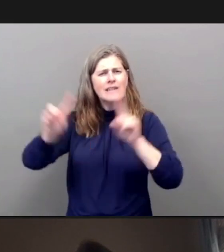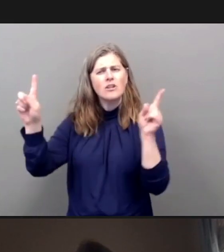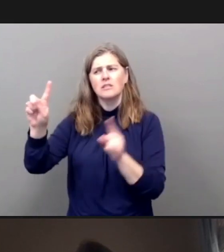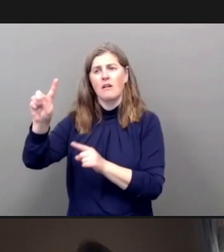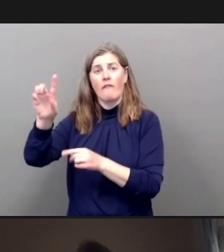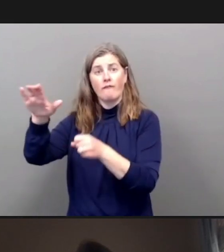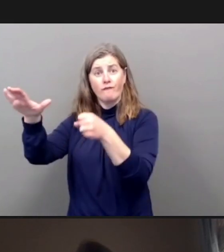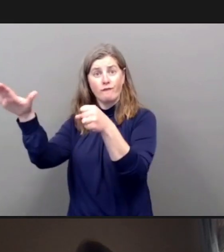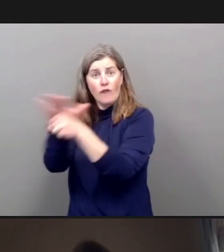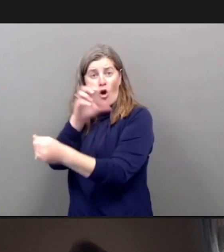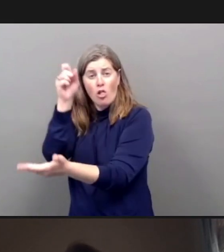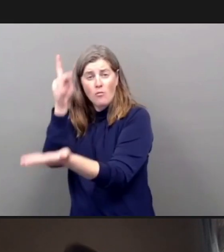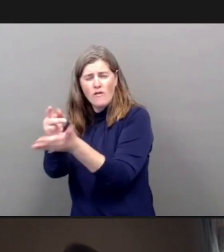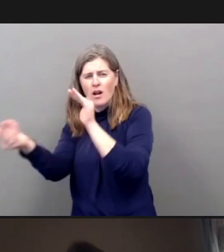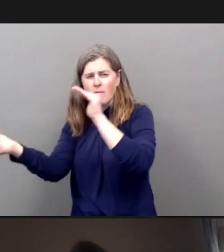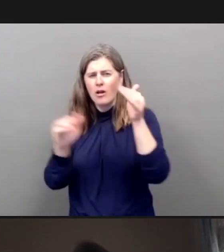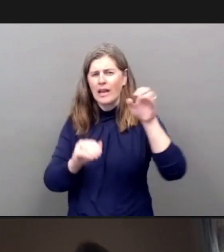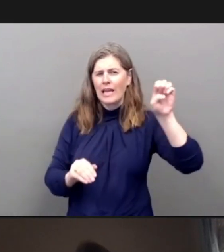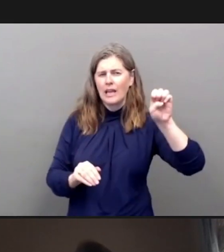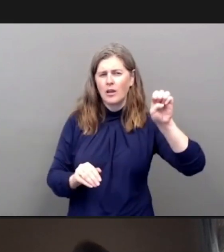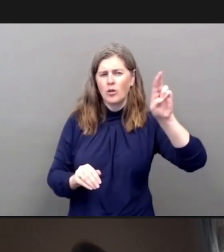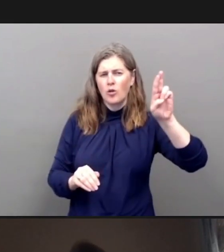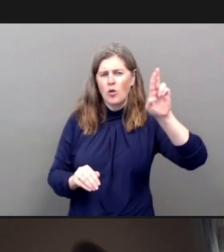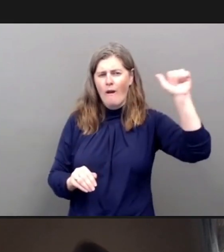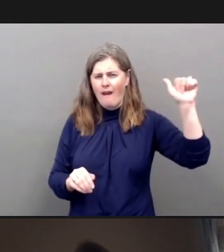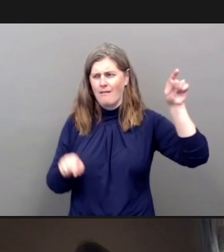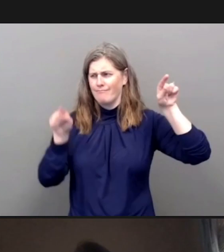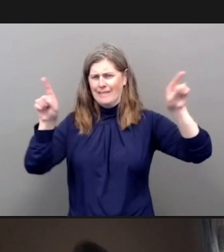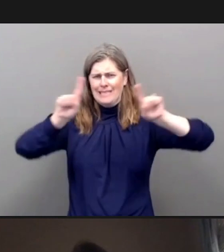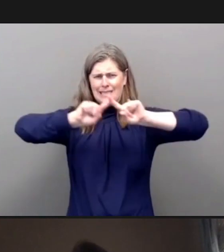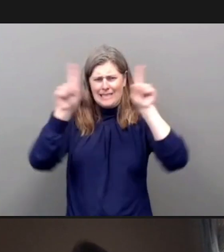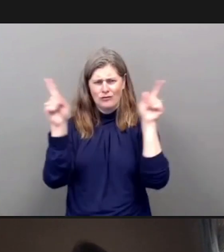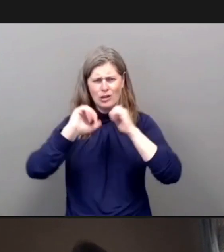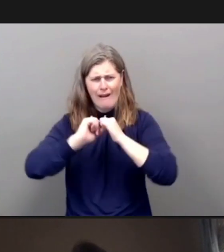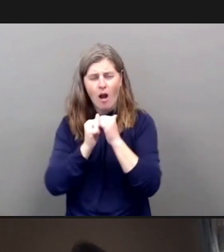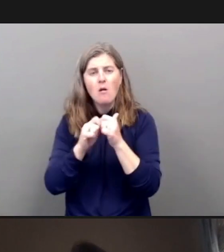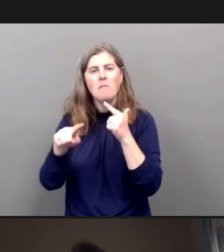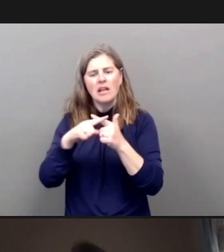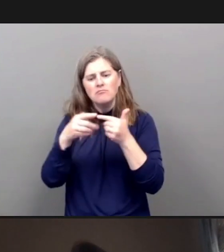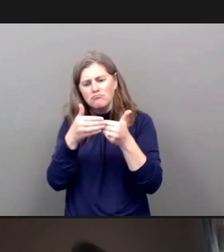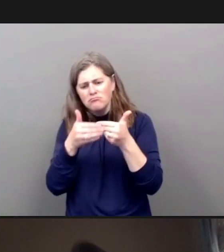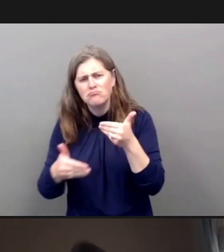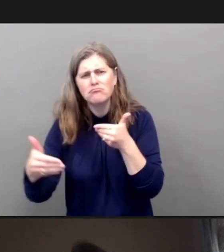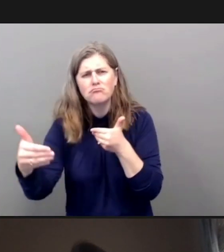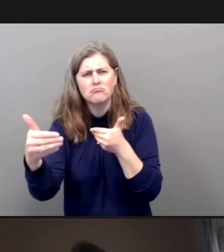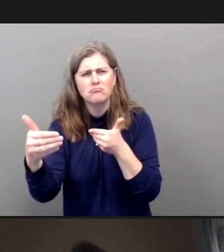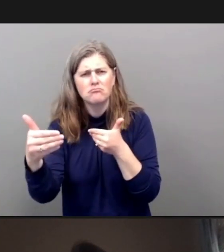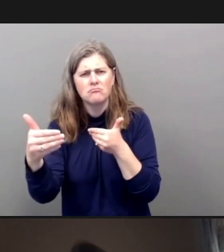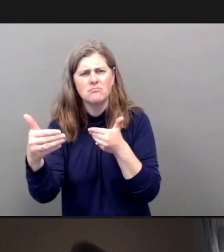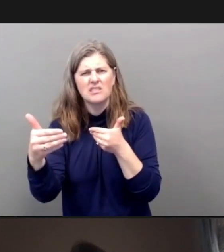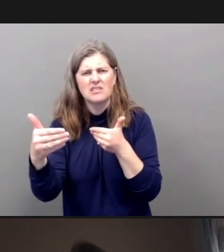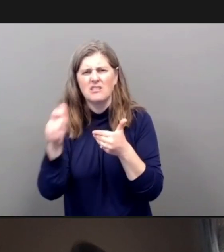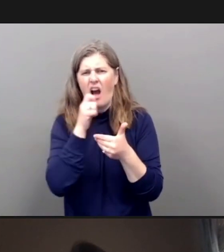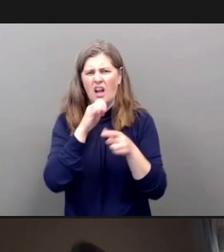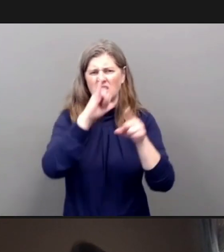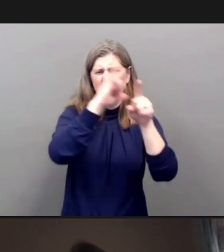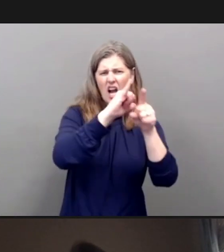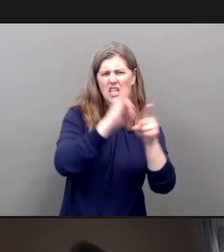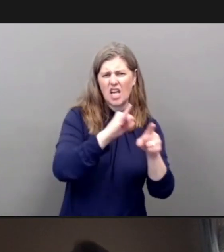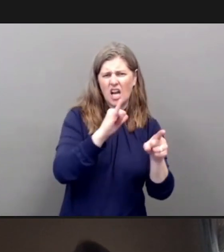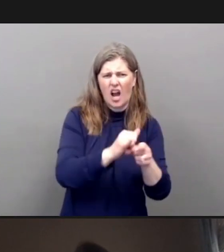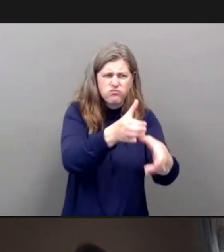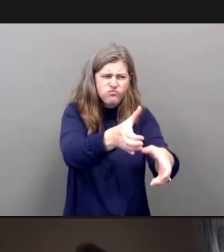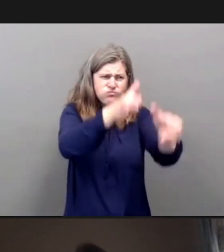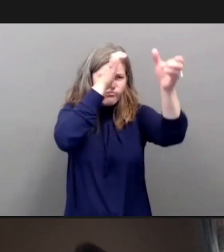EUA is, and also the path forward, kind of in less medical terms, if that's